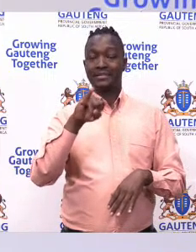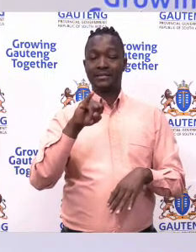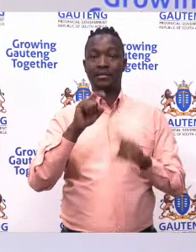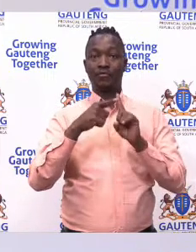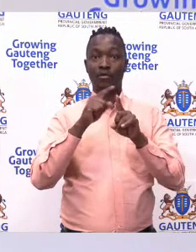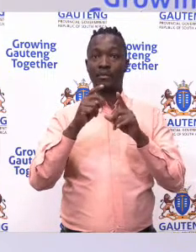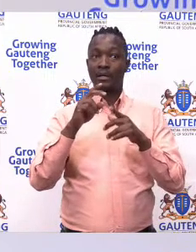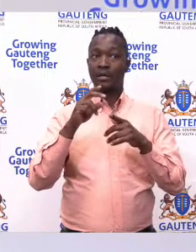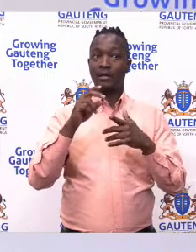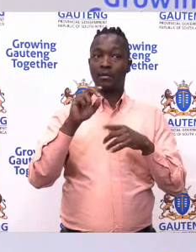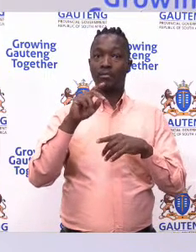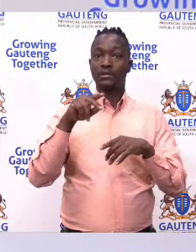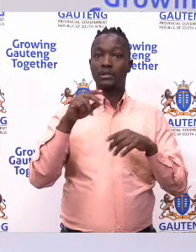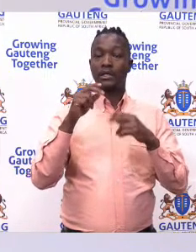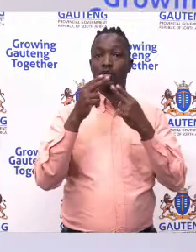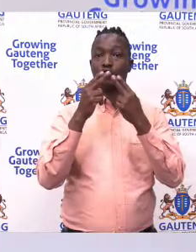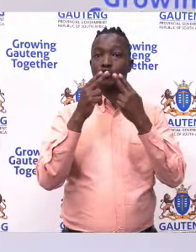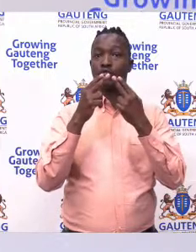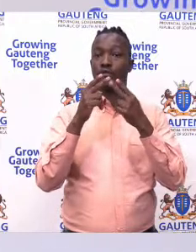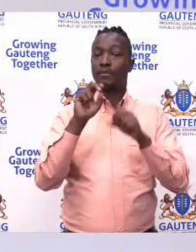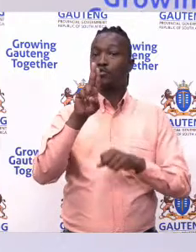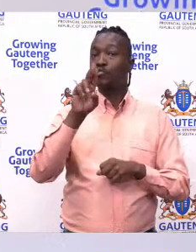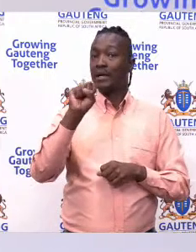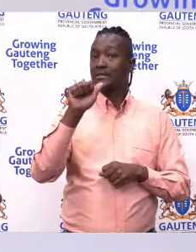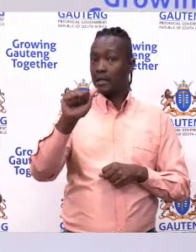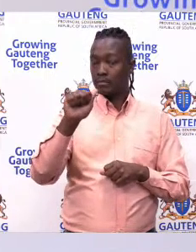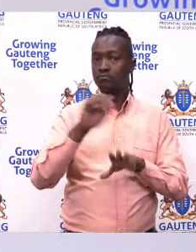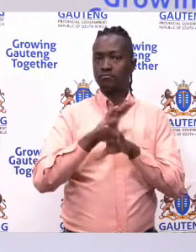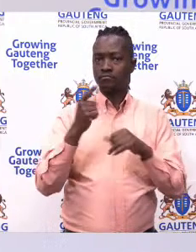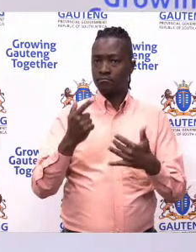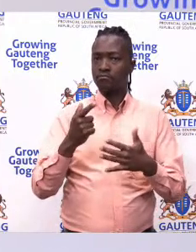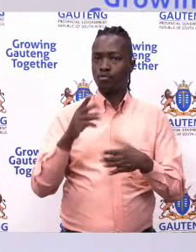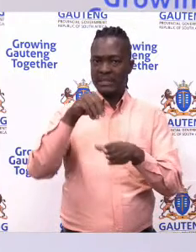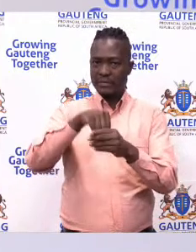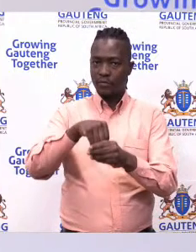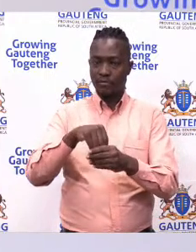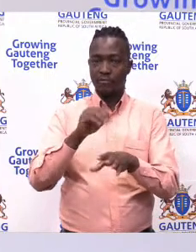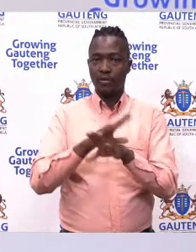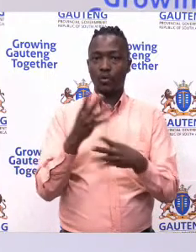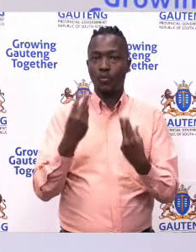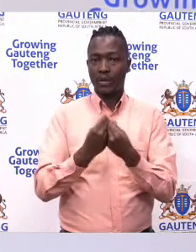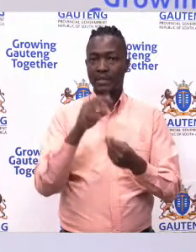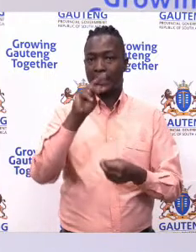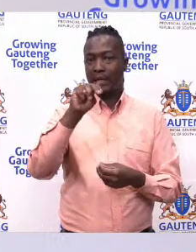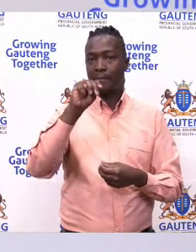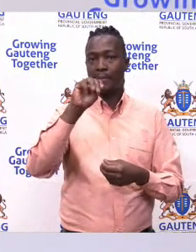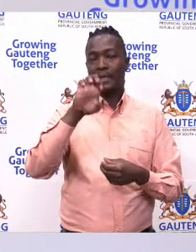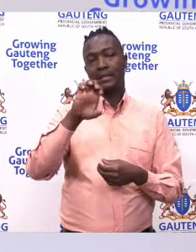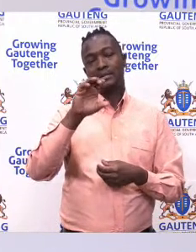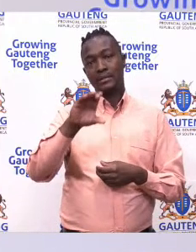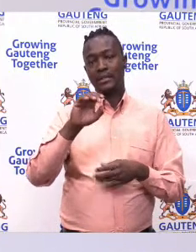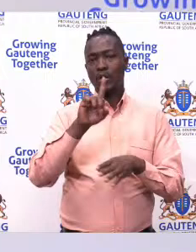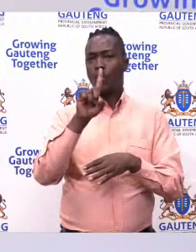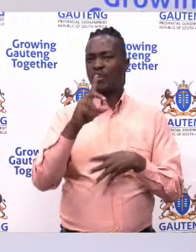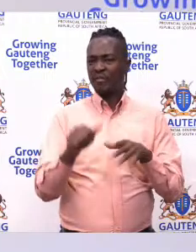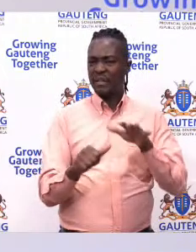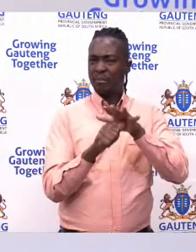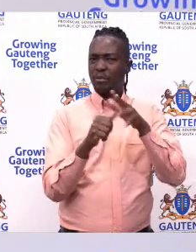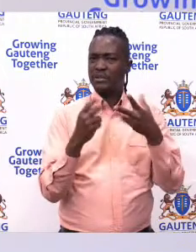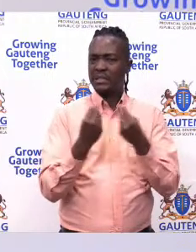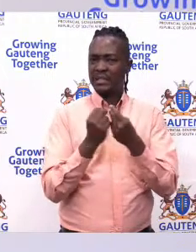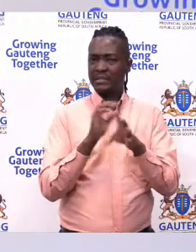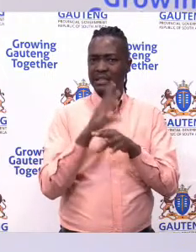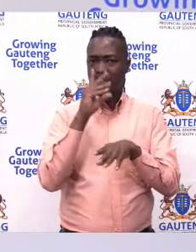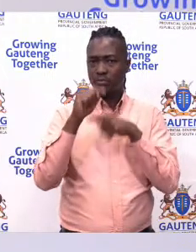States took part in a webinar with the MAC. One of the important things that they stressed was